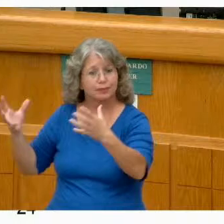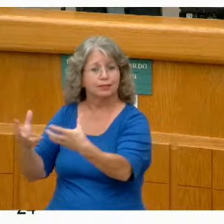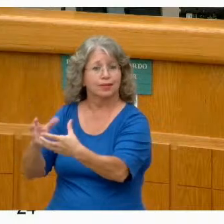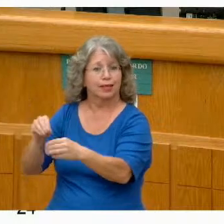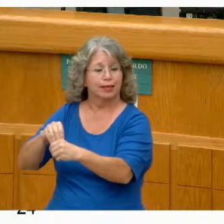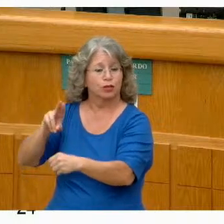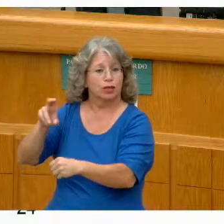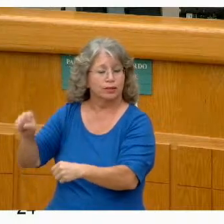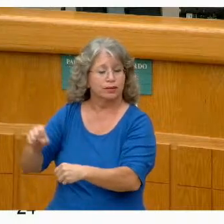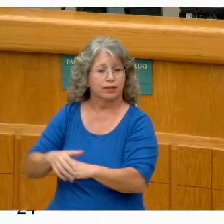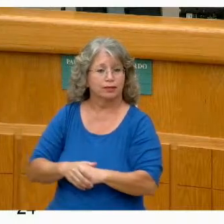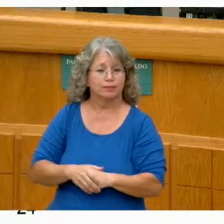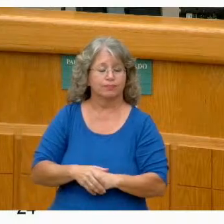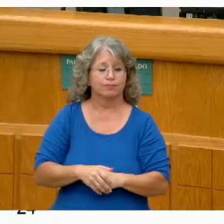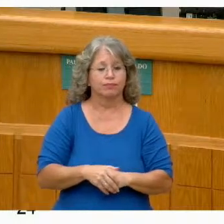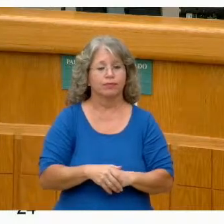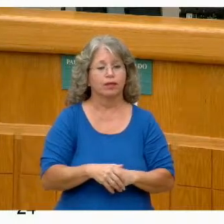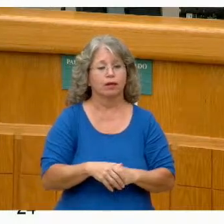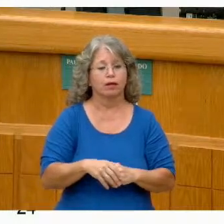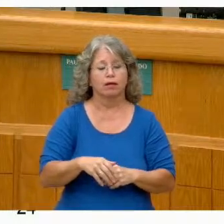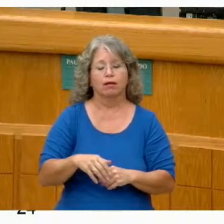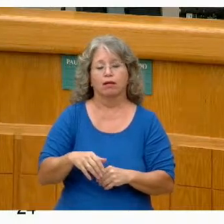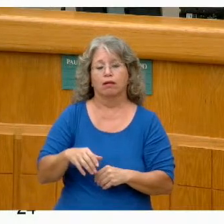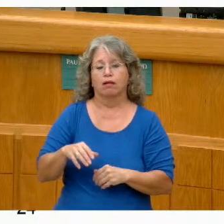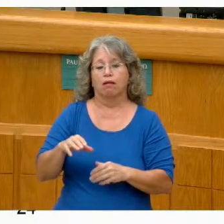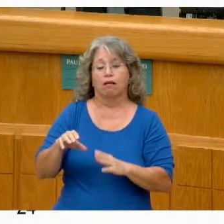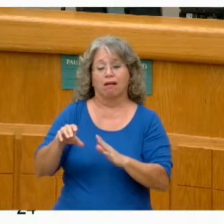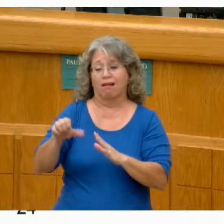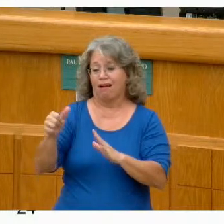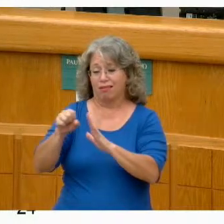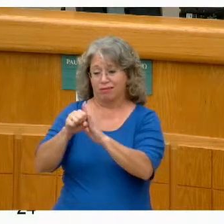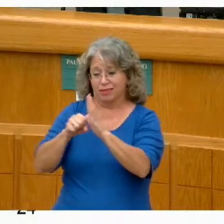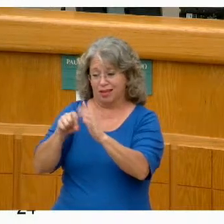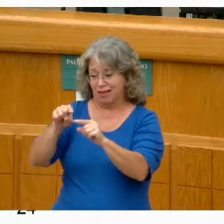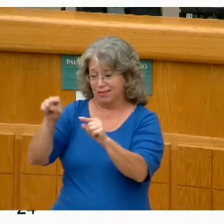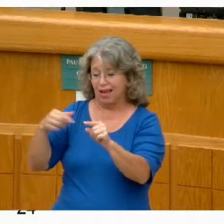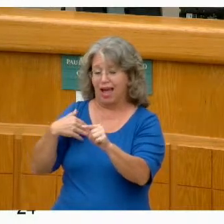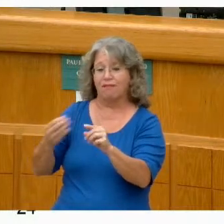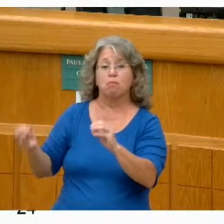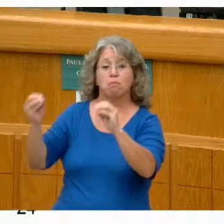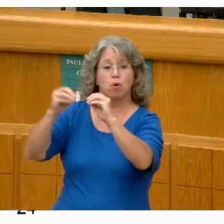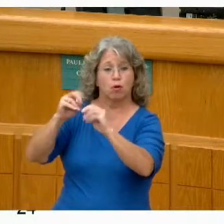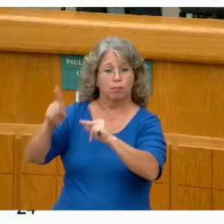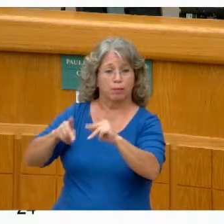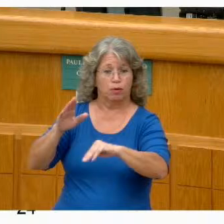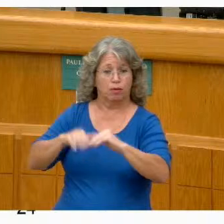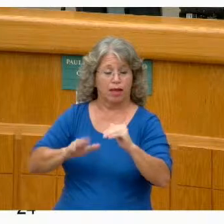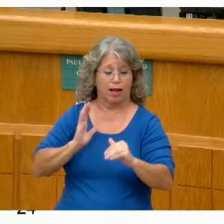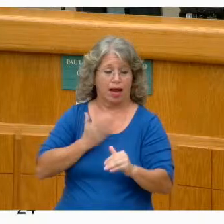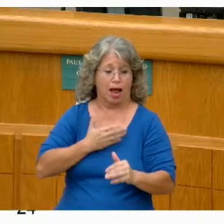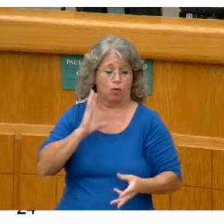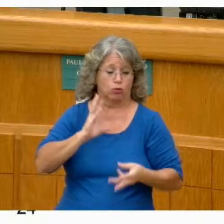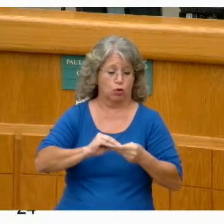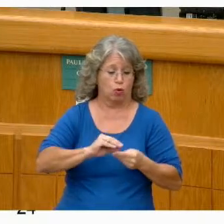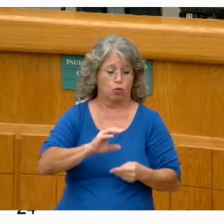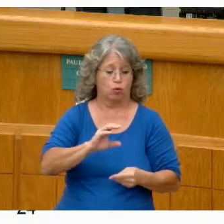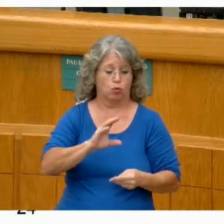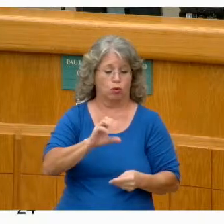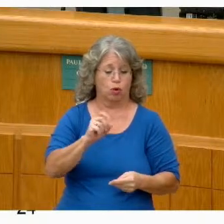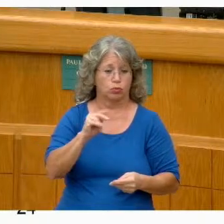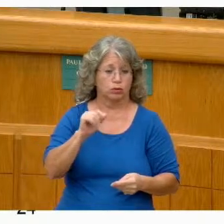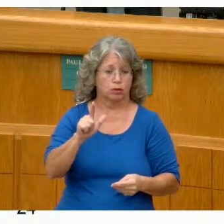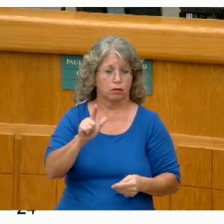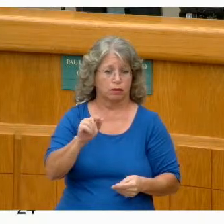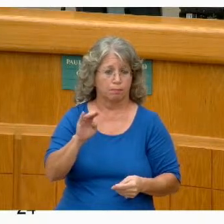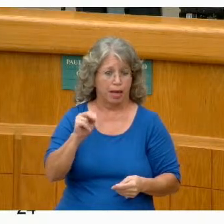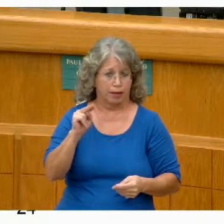bend. All the rest of these states have more people. So we're faring worse than other locations in the US,